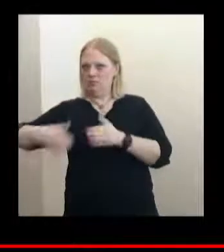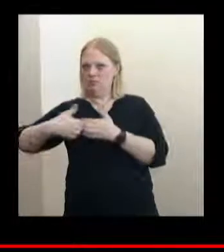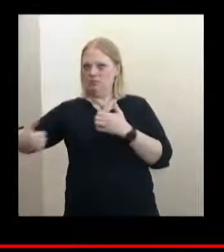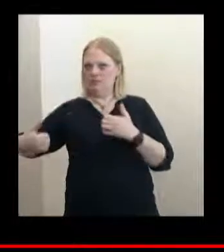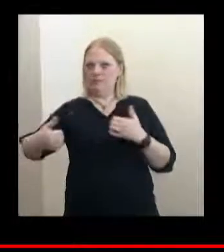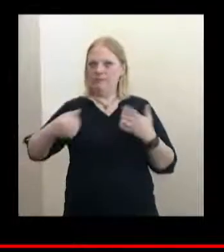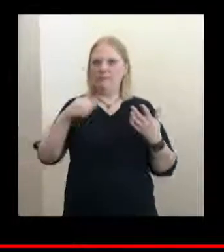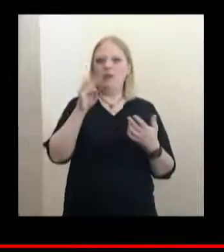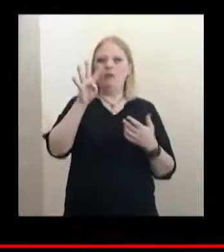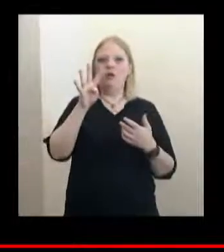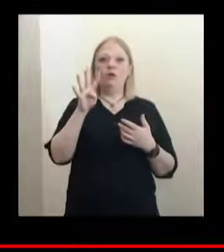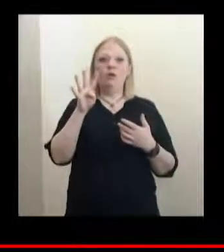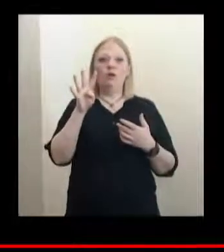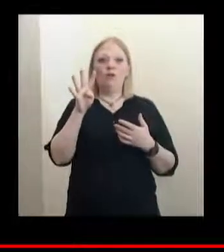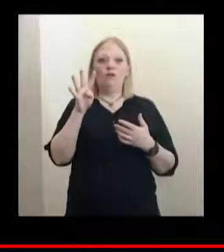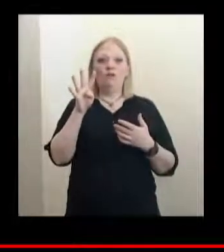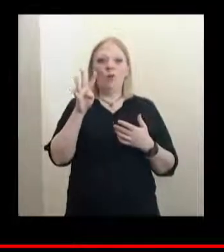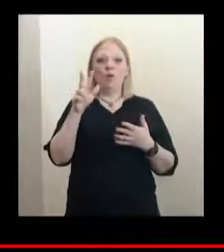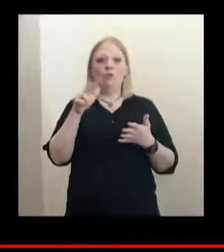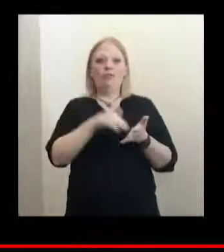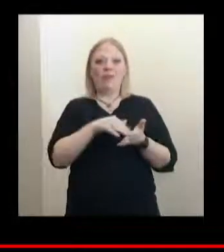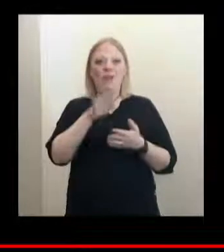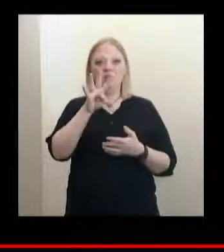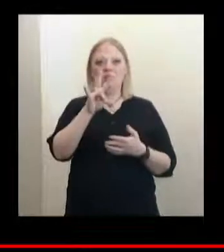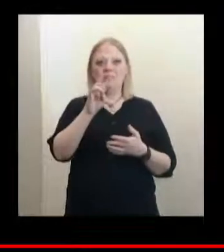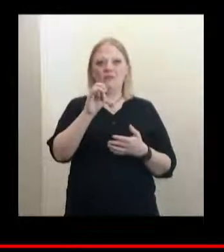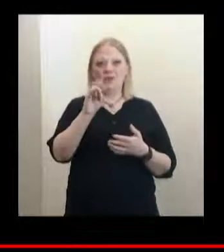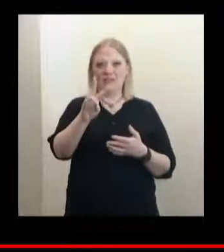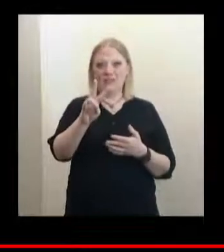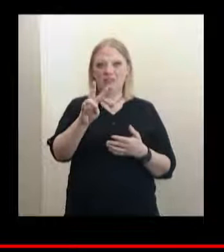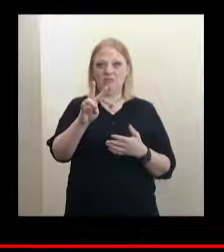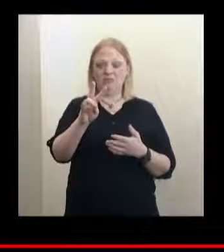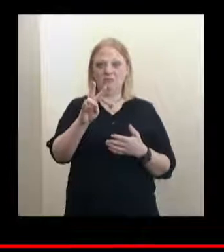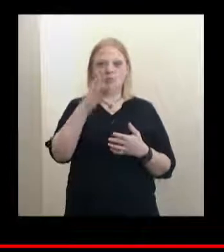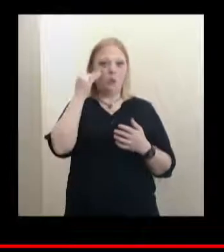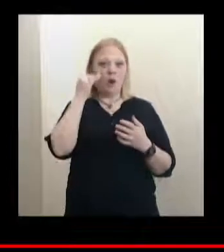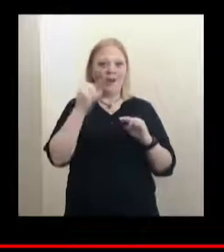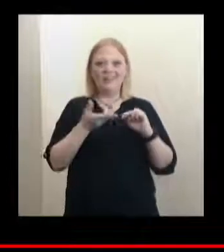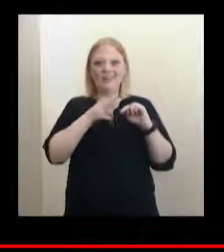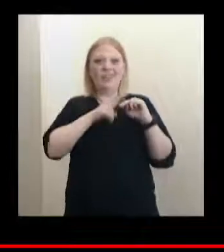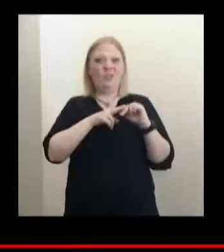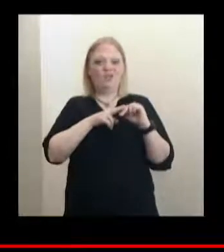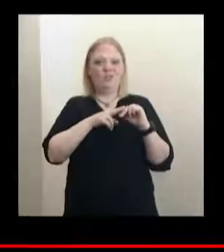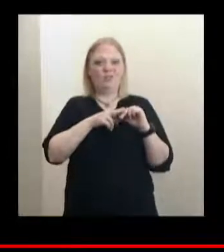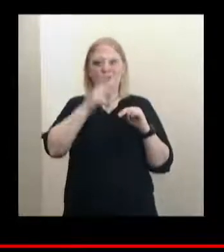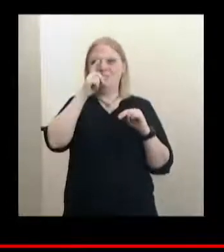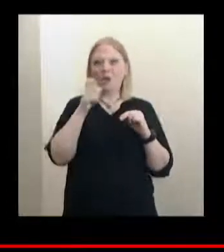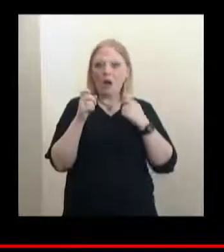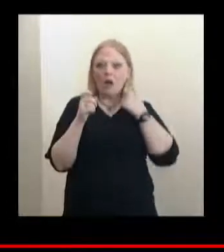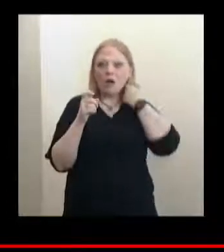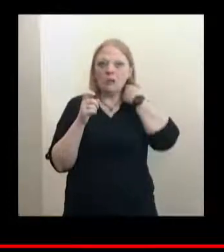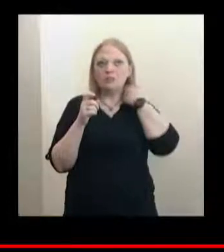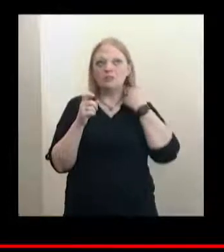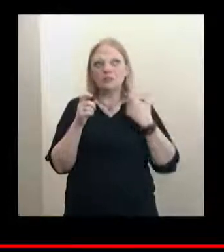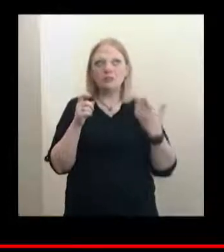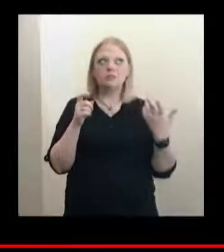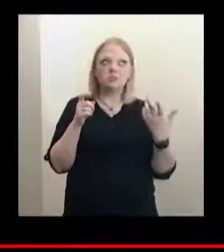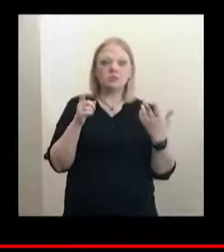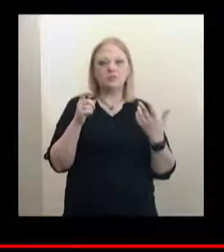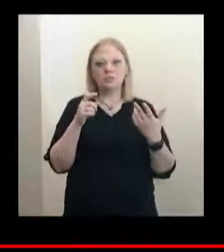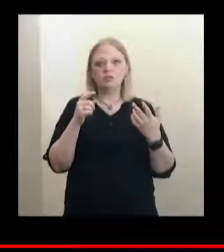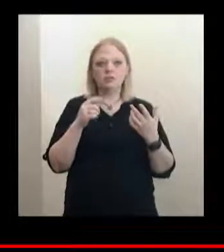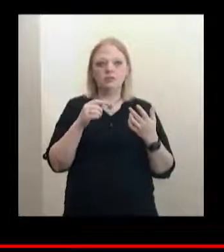48,250 tests were performed in the last week. One of the reasons we had an increase in overall cases is because not only did we have a number of